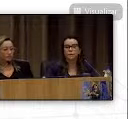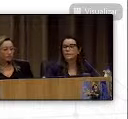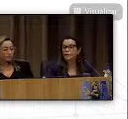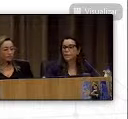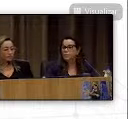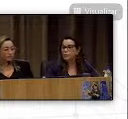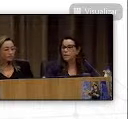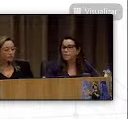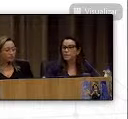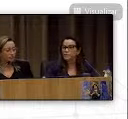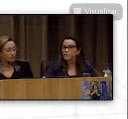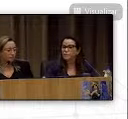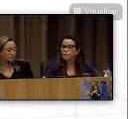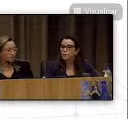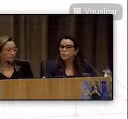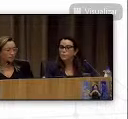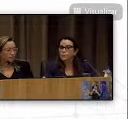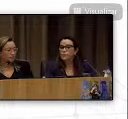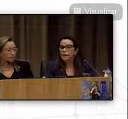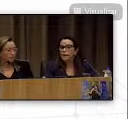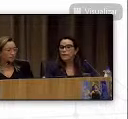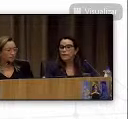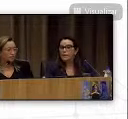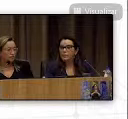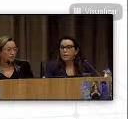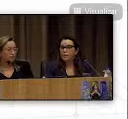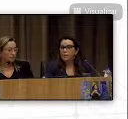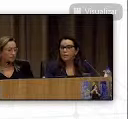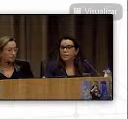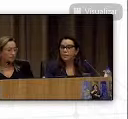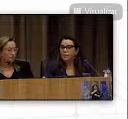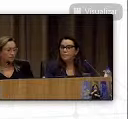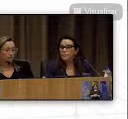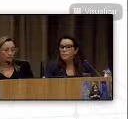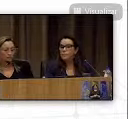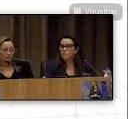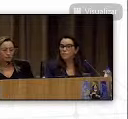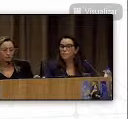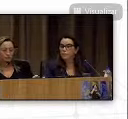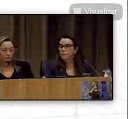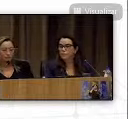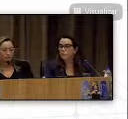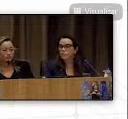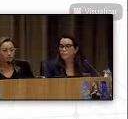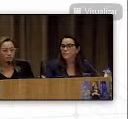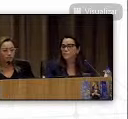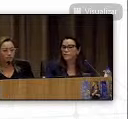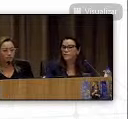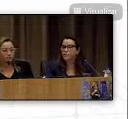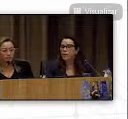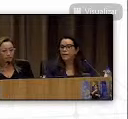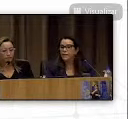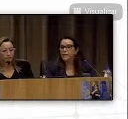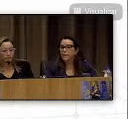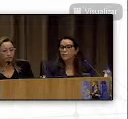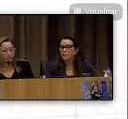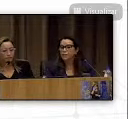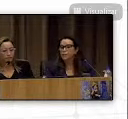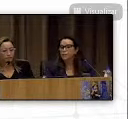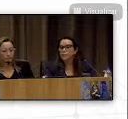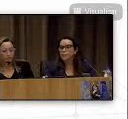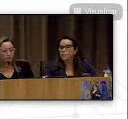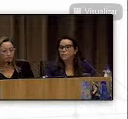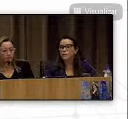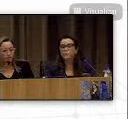100% SUS, and so we accept patients from SUS. I want to say that in 2020, if